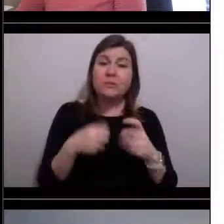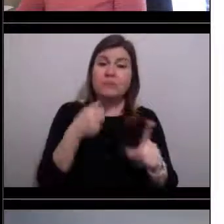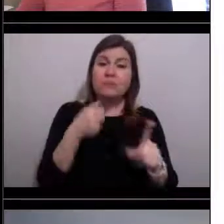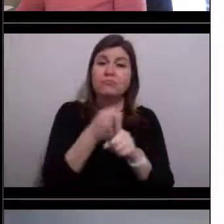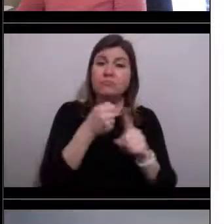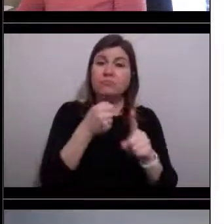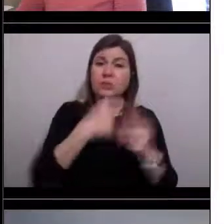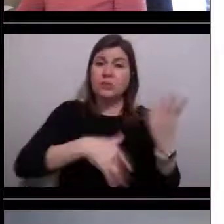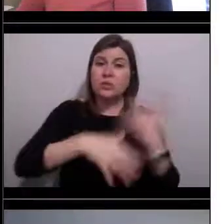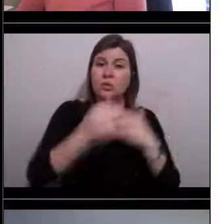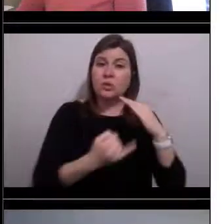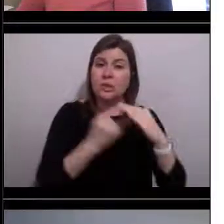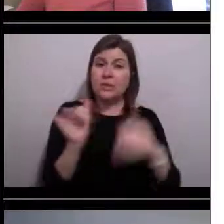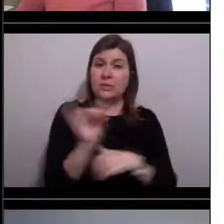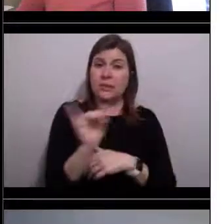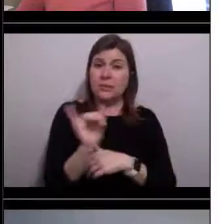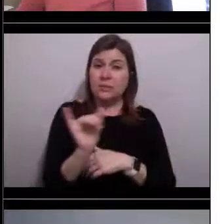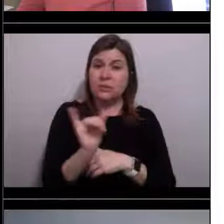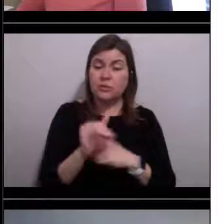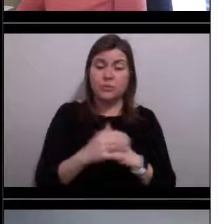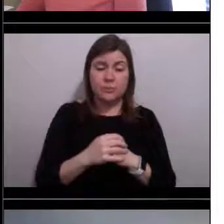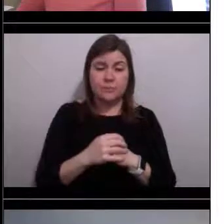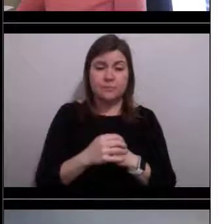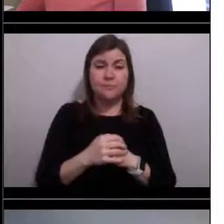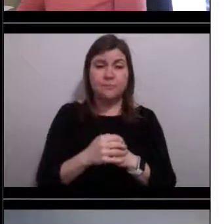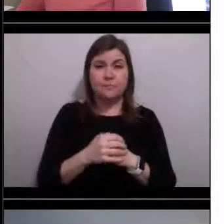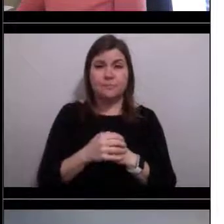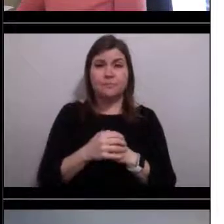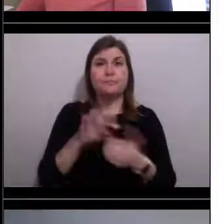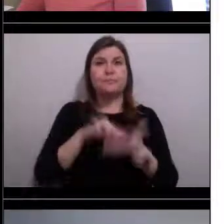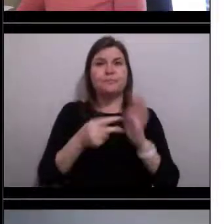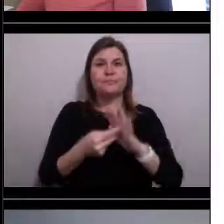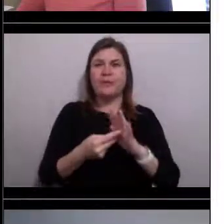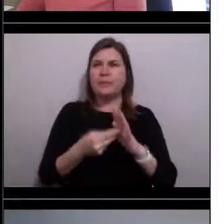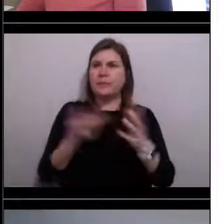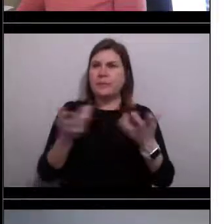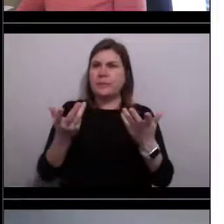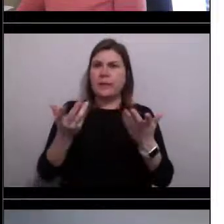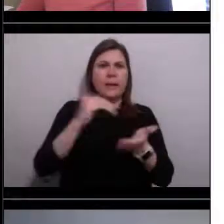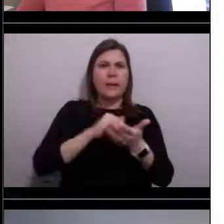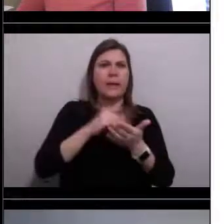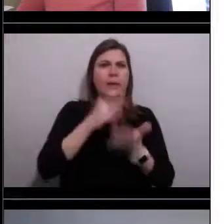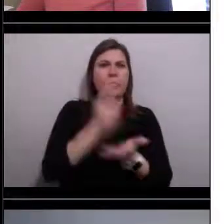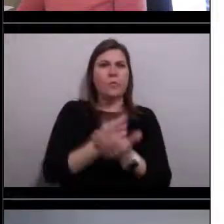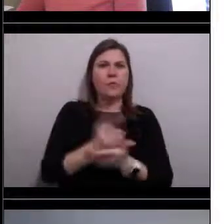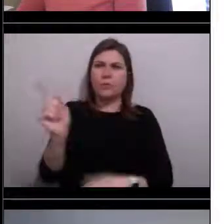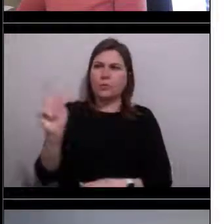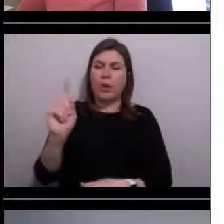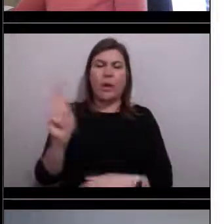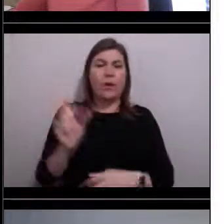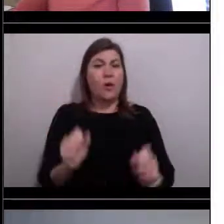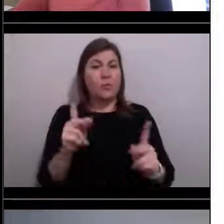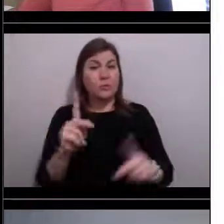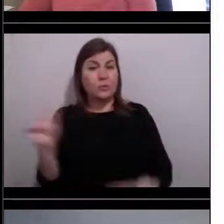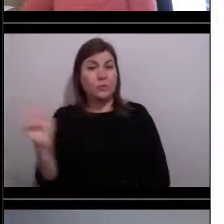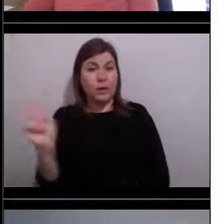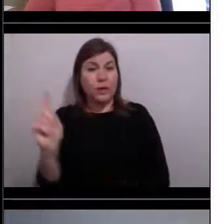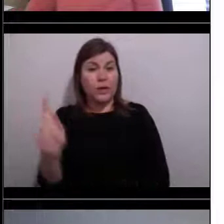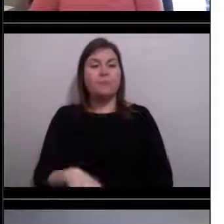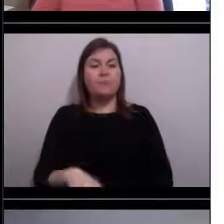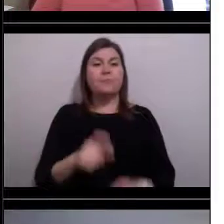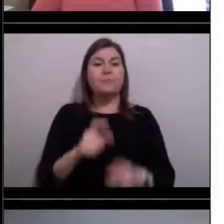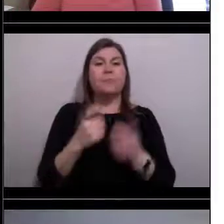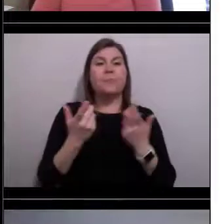problems, that can reduce energy and limit your access to resources again, or opportunities. And then critical life transitions